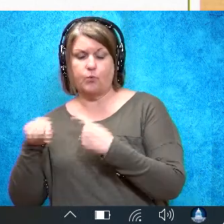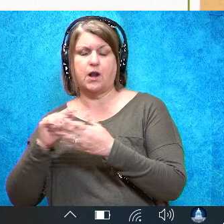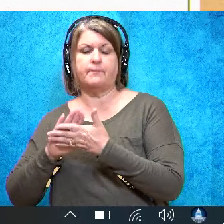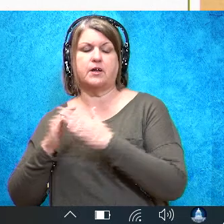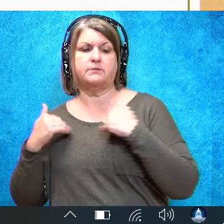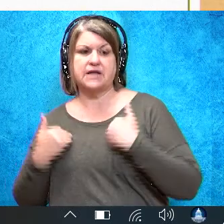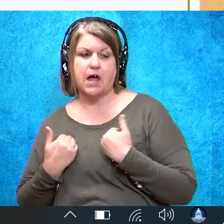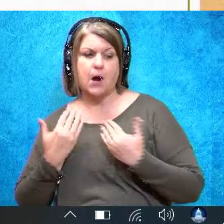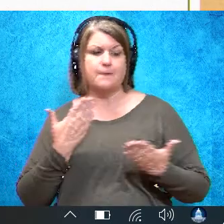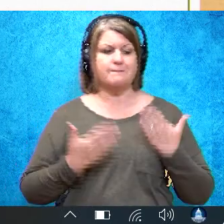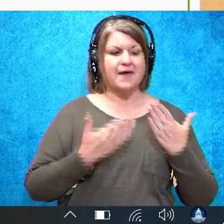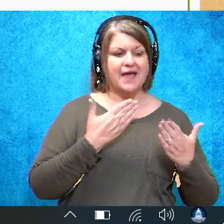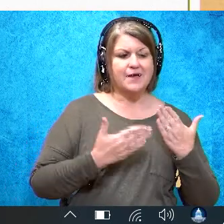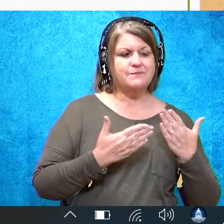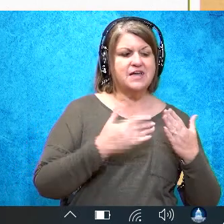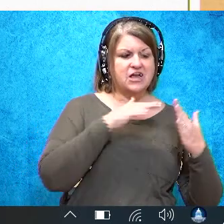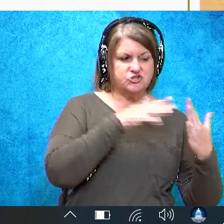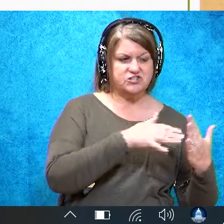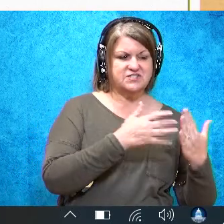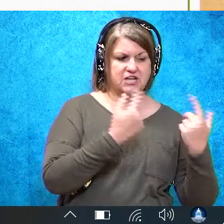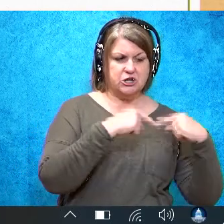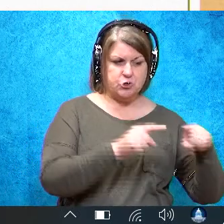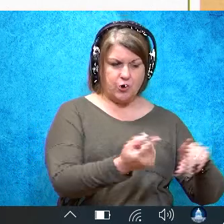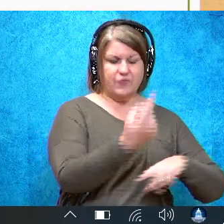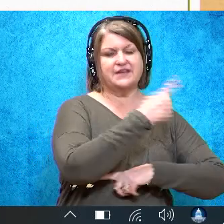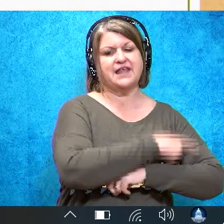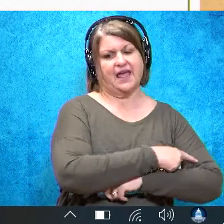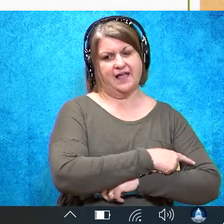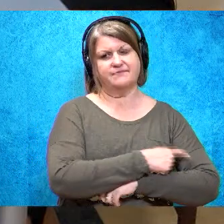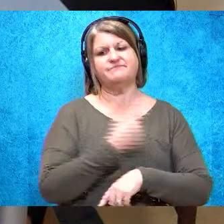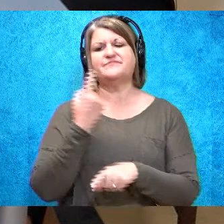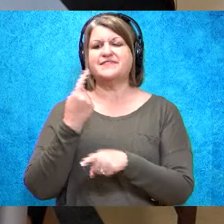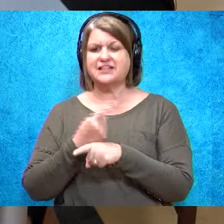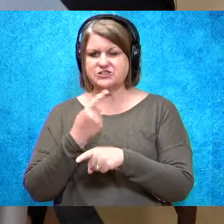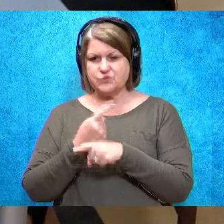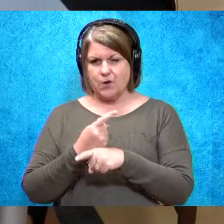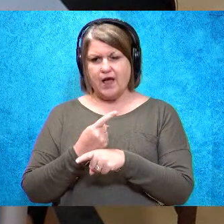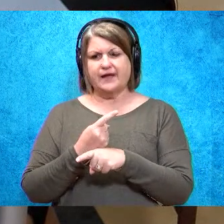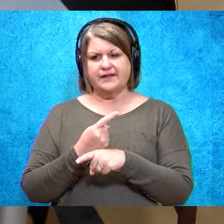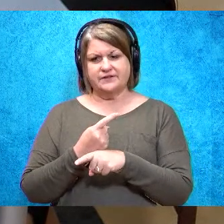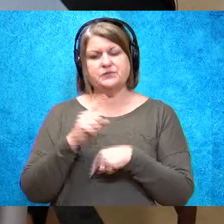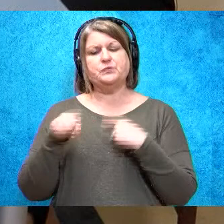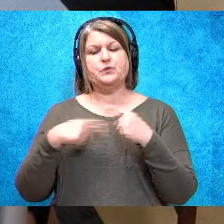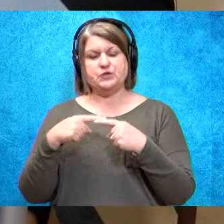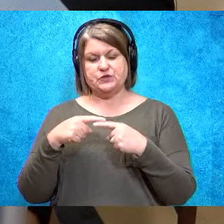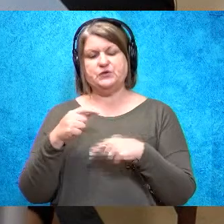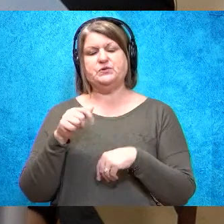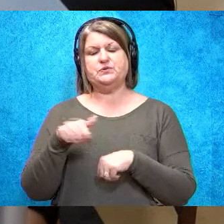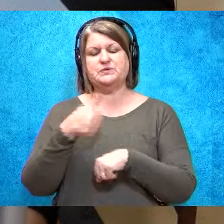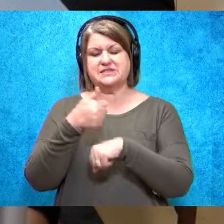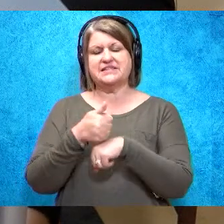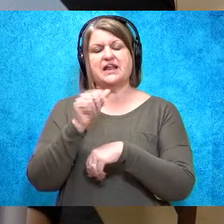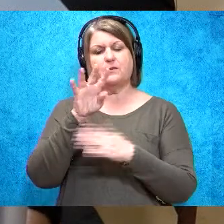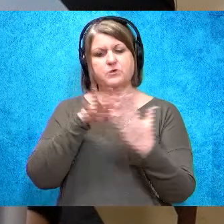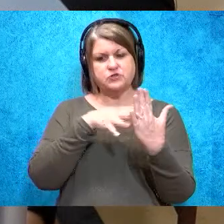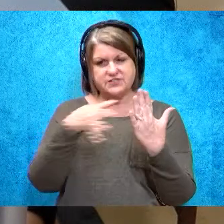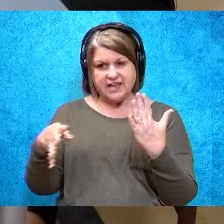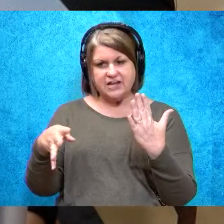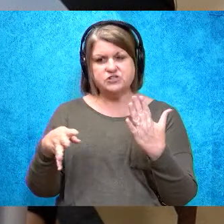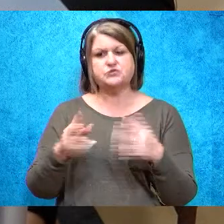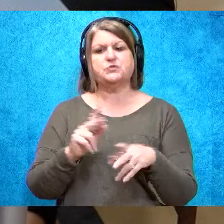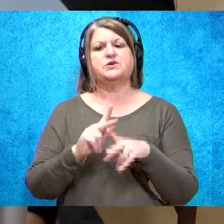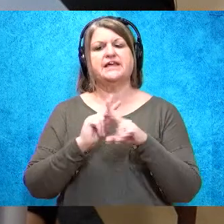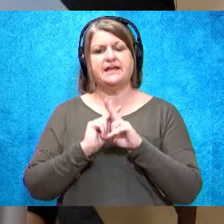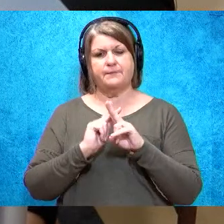the day. That's right. Make sure that when you make that schedule, you keep your schedule. This is for